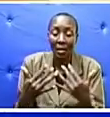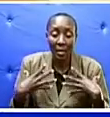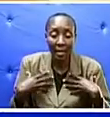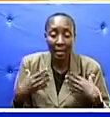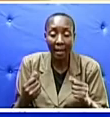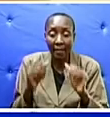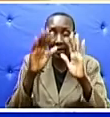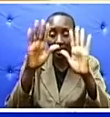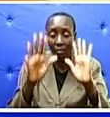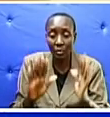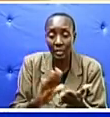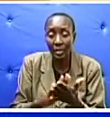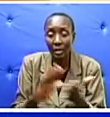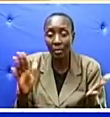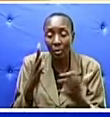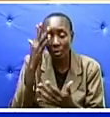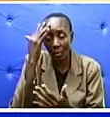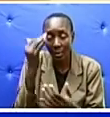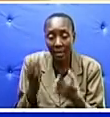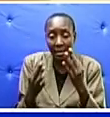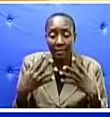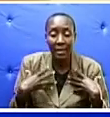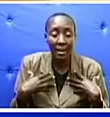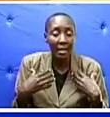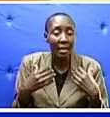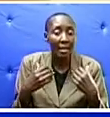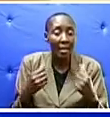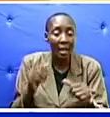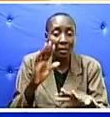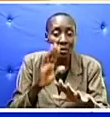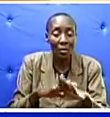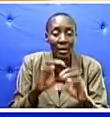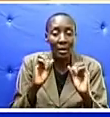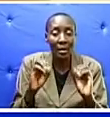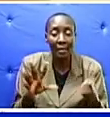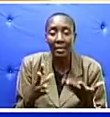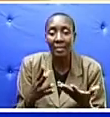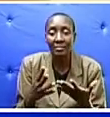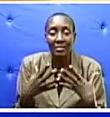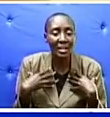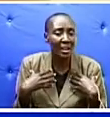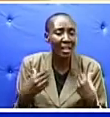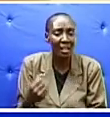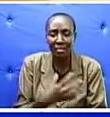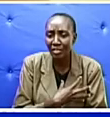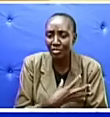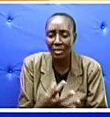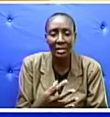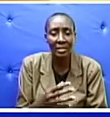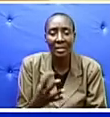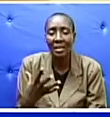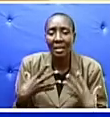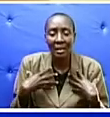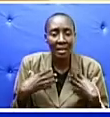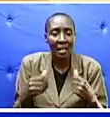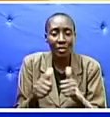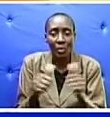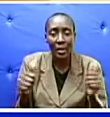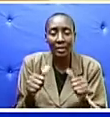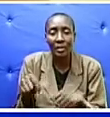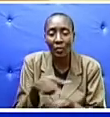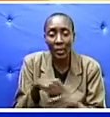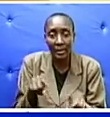important, because if we don't have our health in check, then health is wealth. Yeah. Mm-hmm. We have to be okay for us actually to even